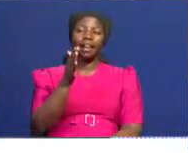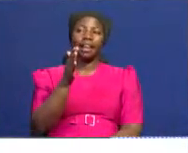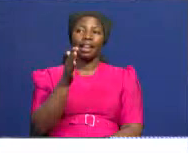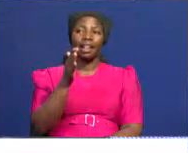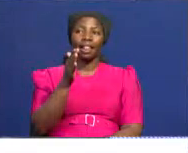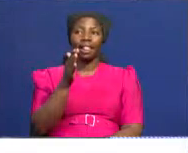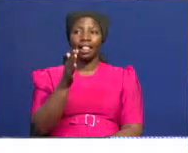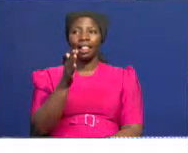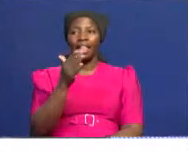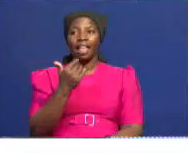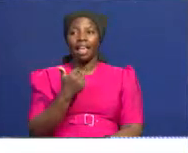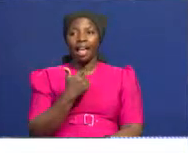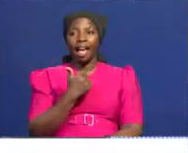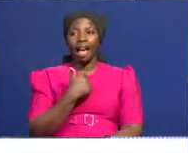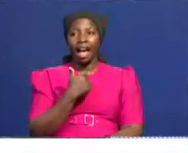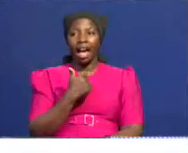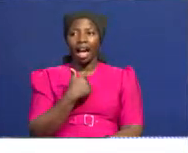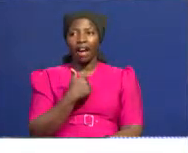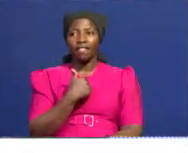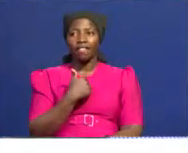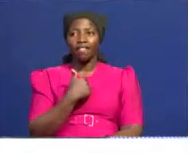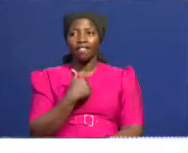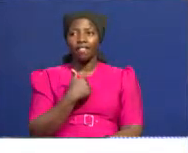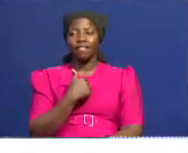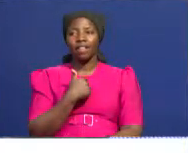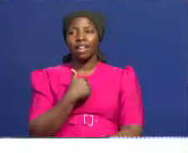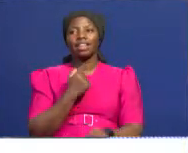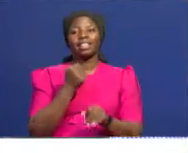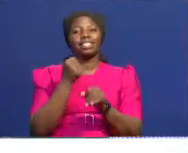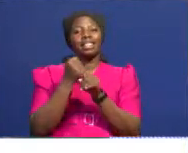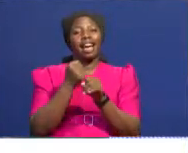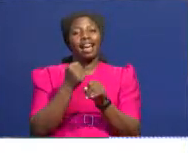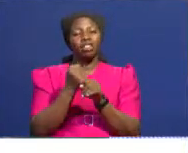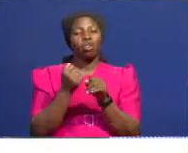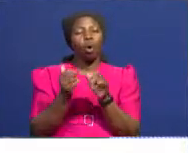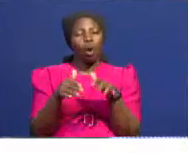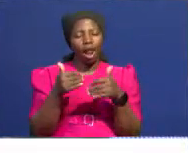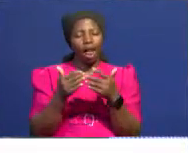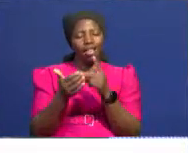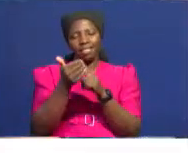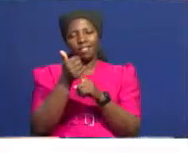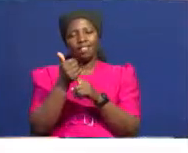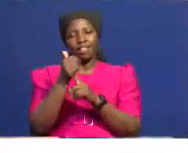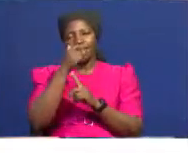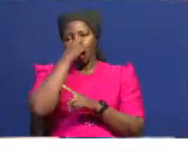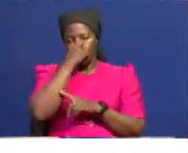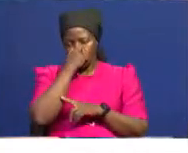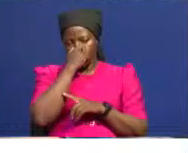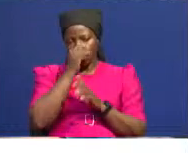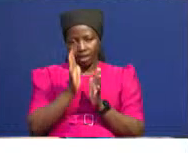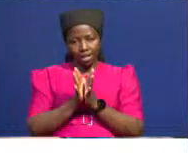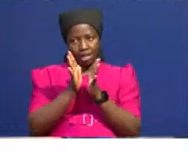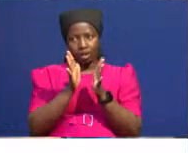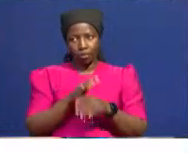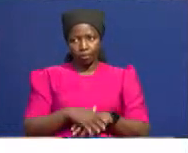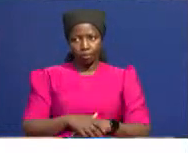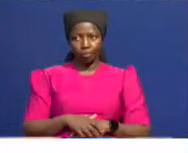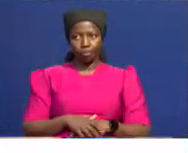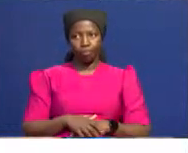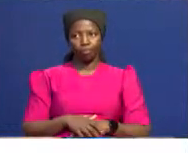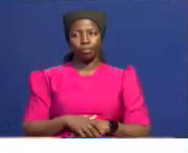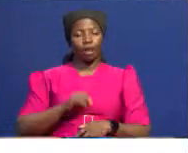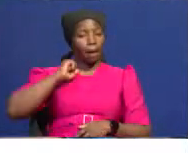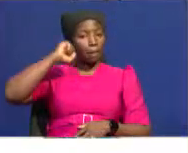have committed or fulfilled the wishes of the general. Politics will be kept off the